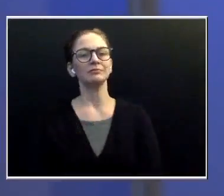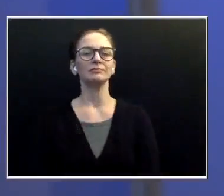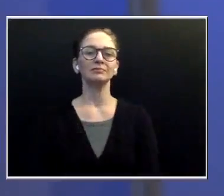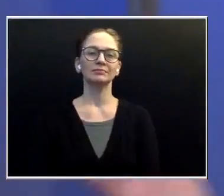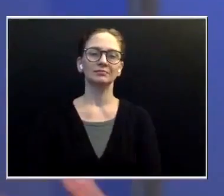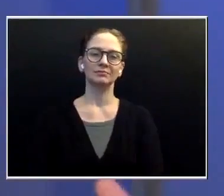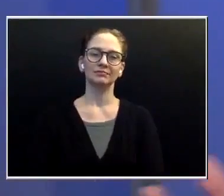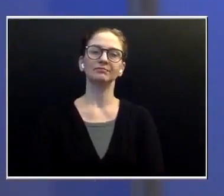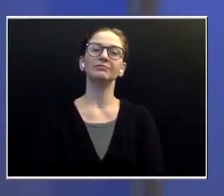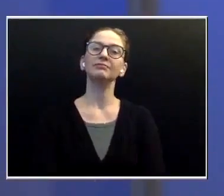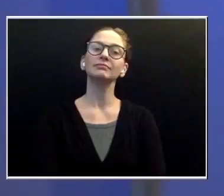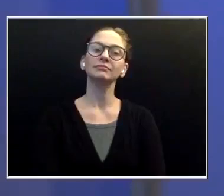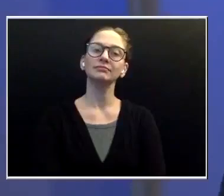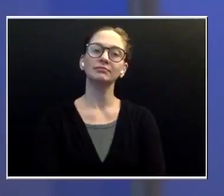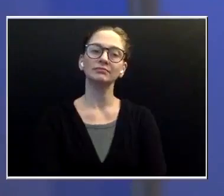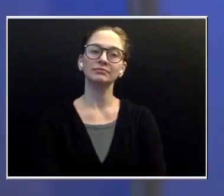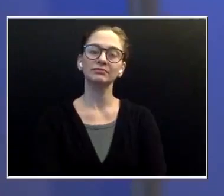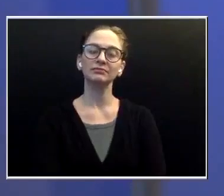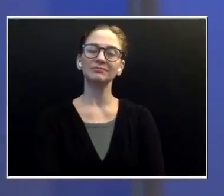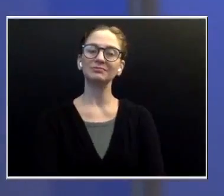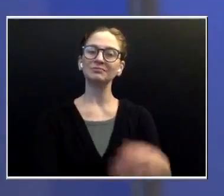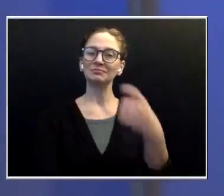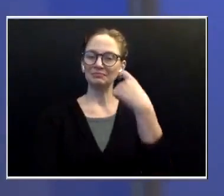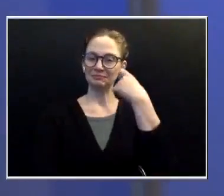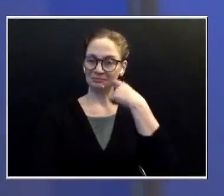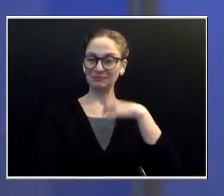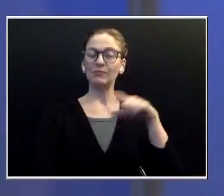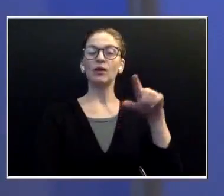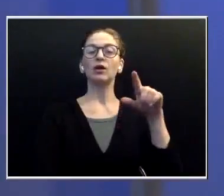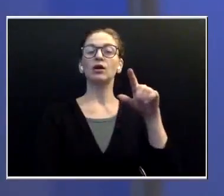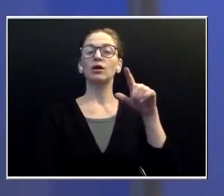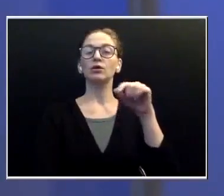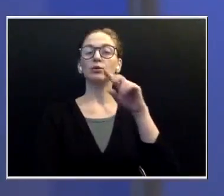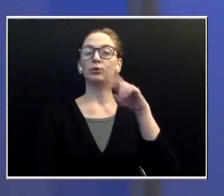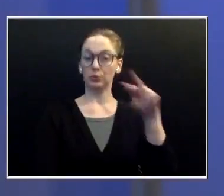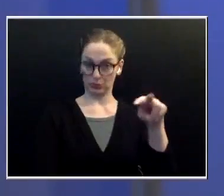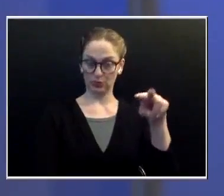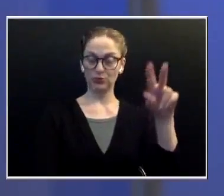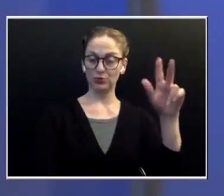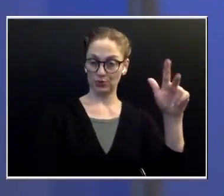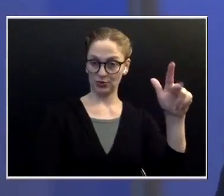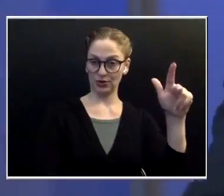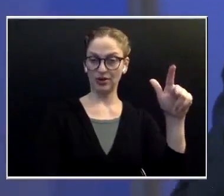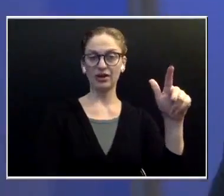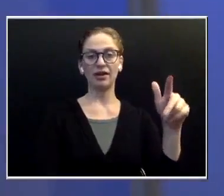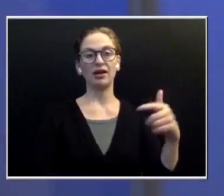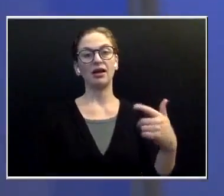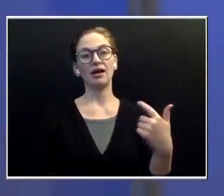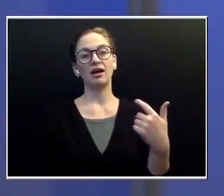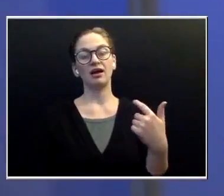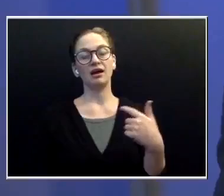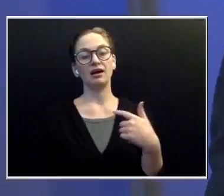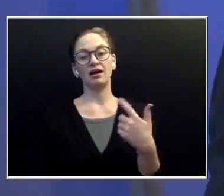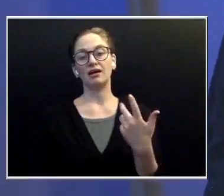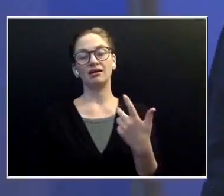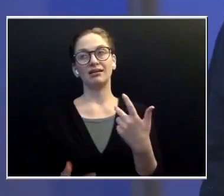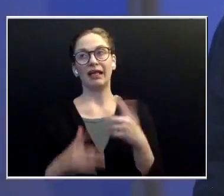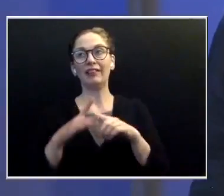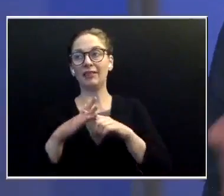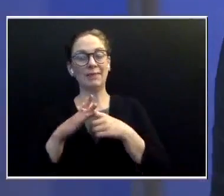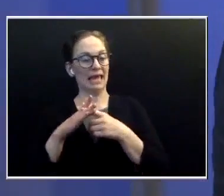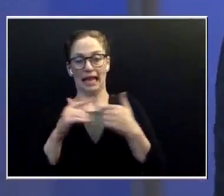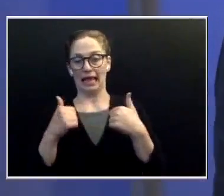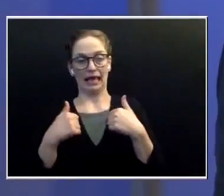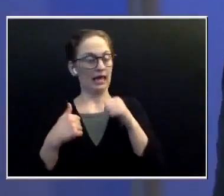When this last round, 22, 23, I was really not even well healthy at the beginning because